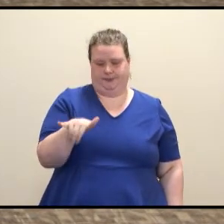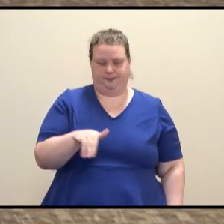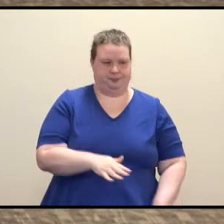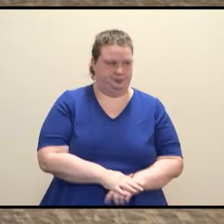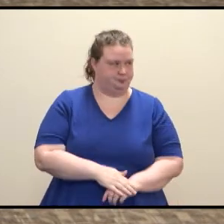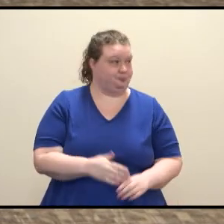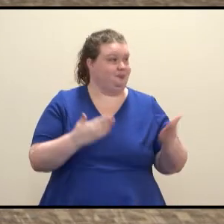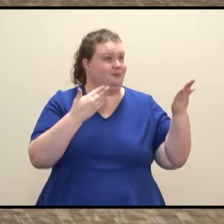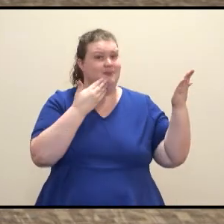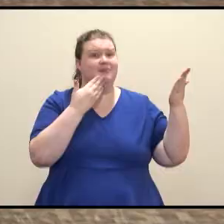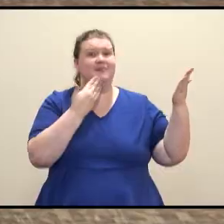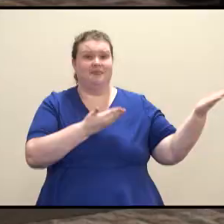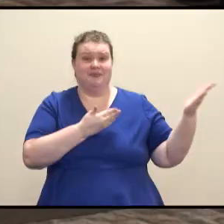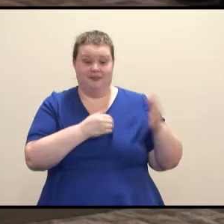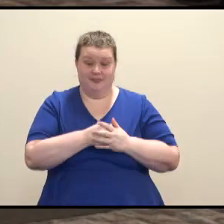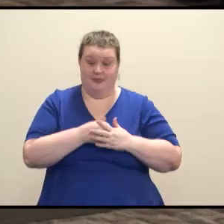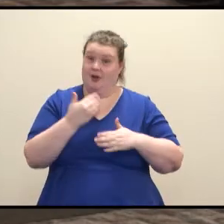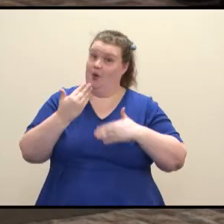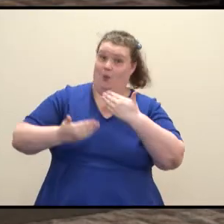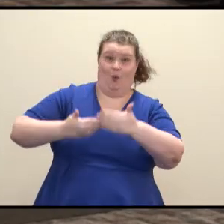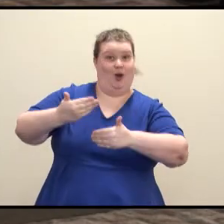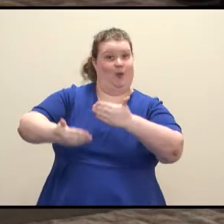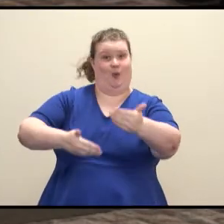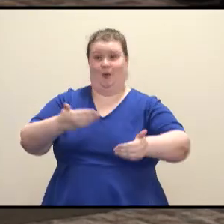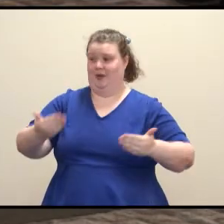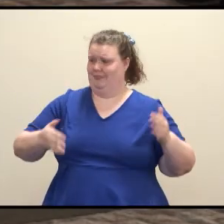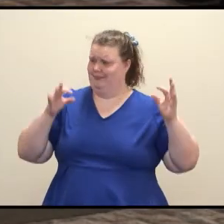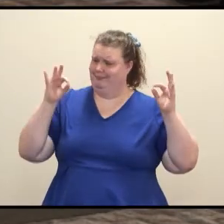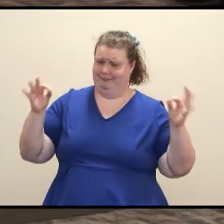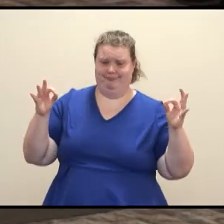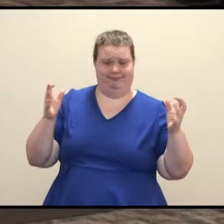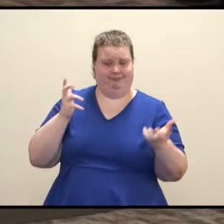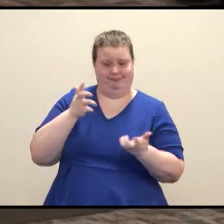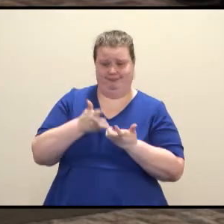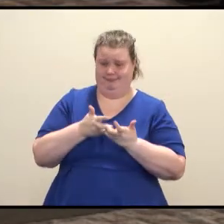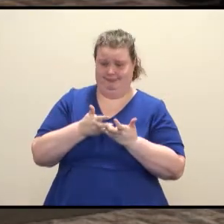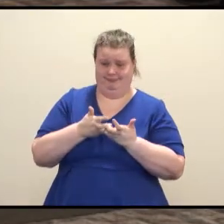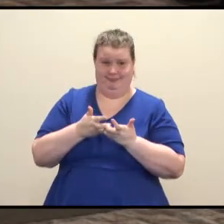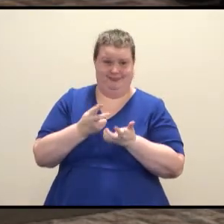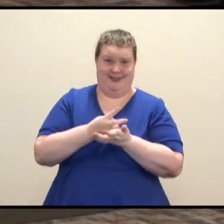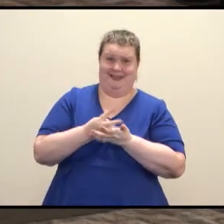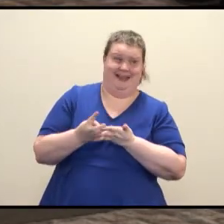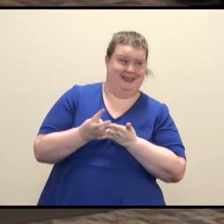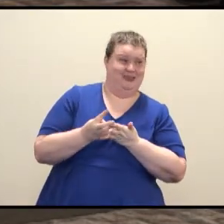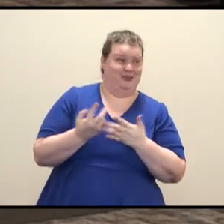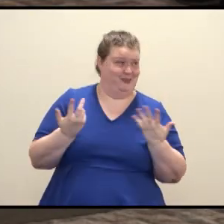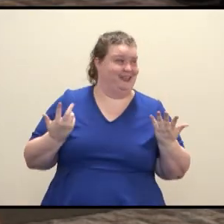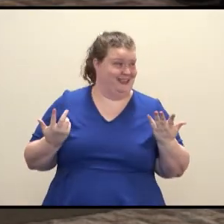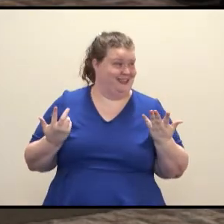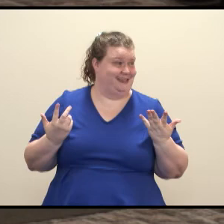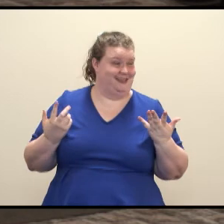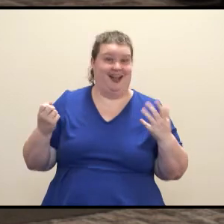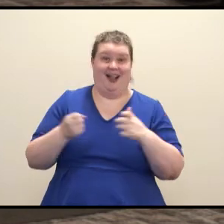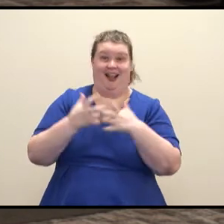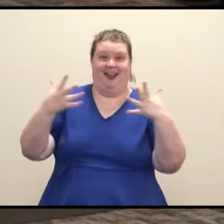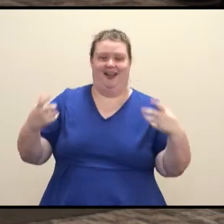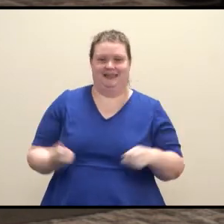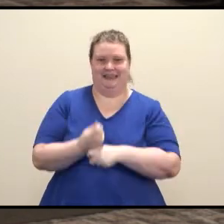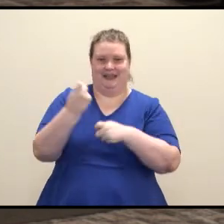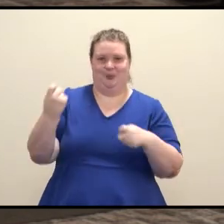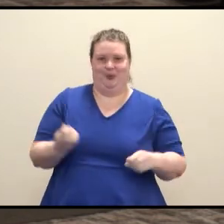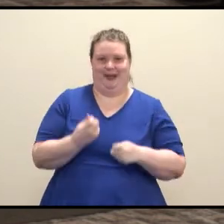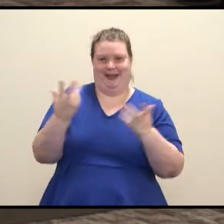Thank you, Madam President. Rockin' and Rollin' is a great description of the next couple of weeks, as we have a lot to celebrate in